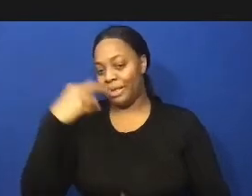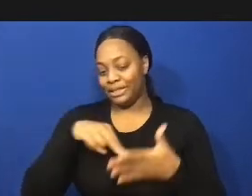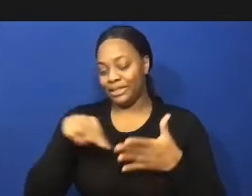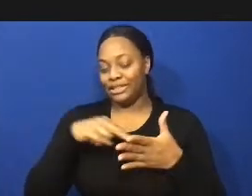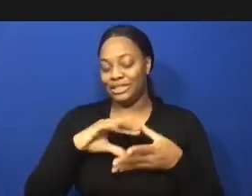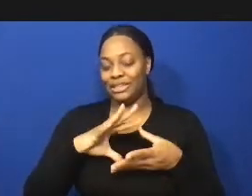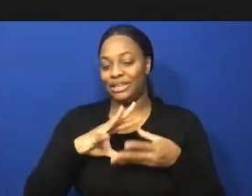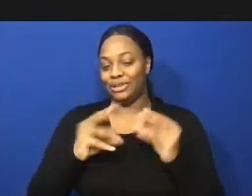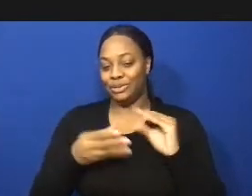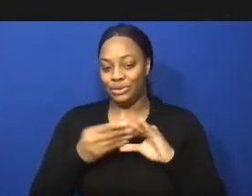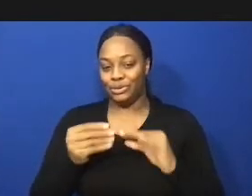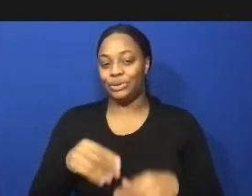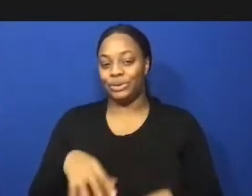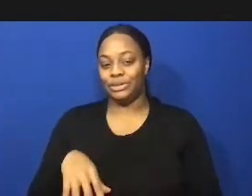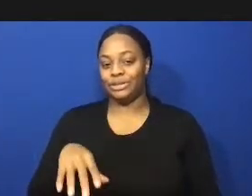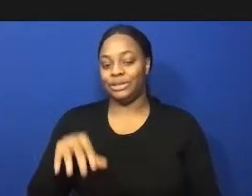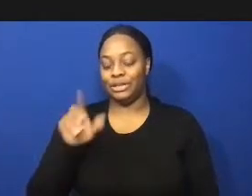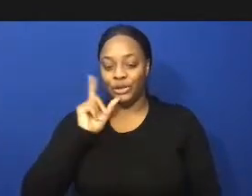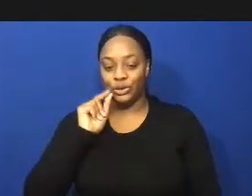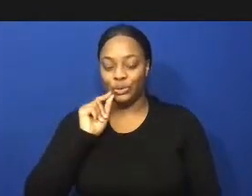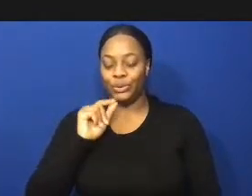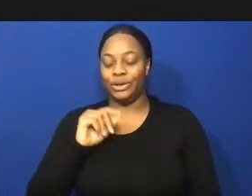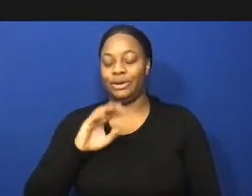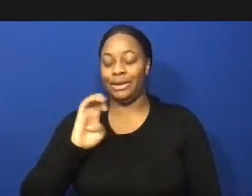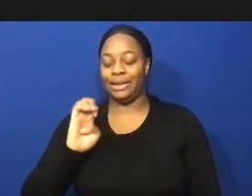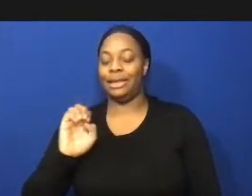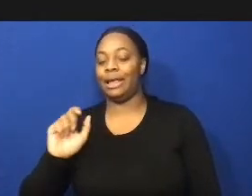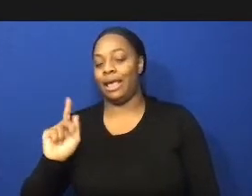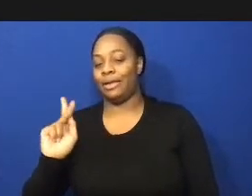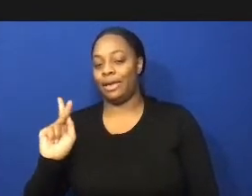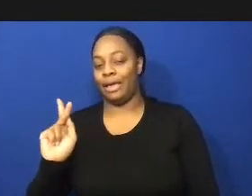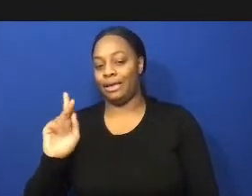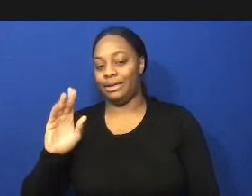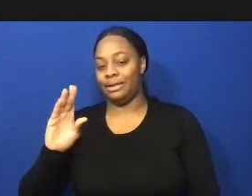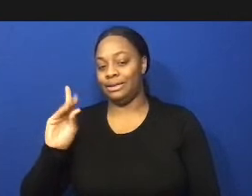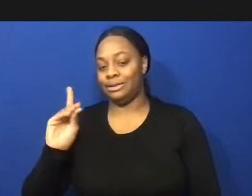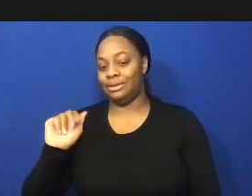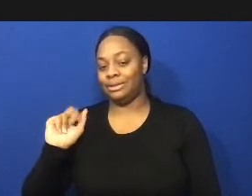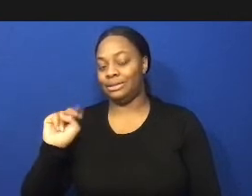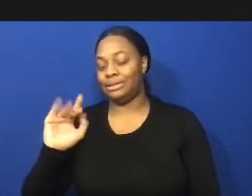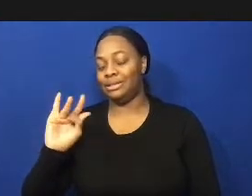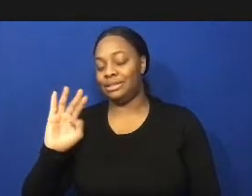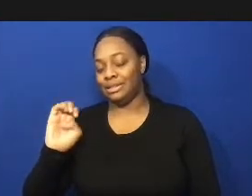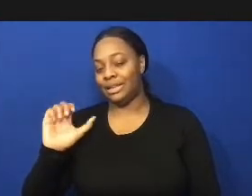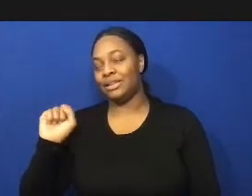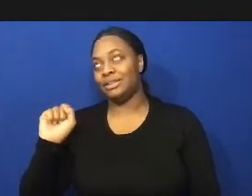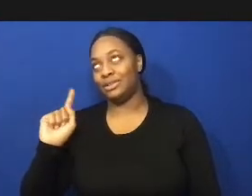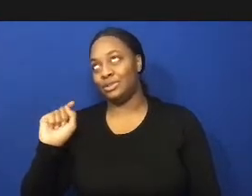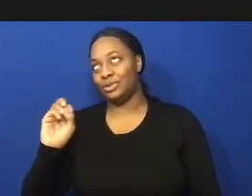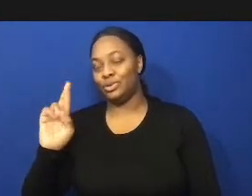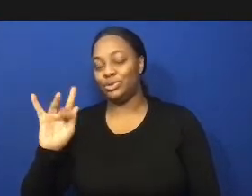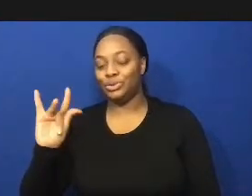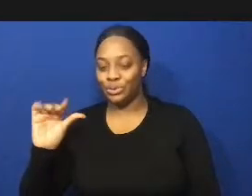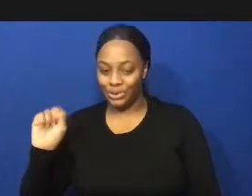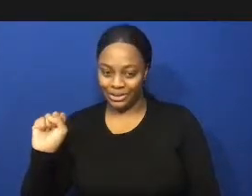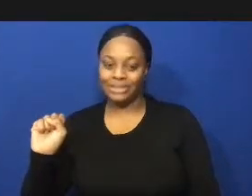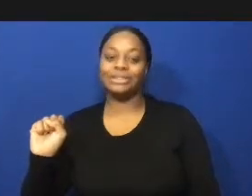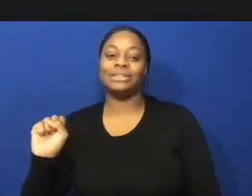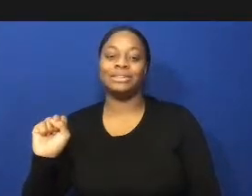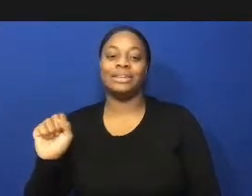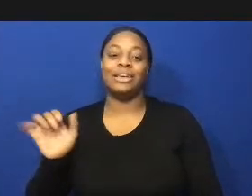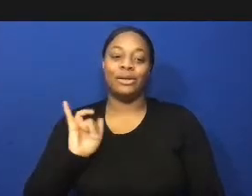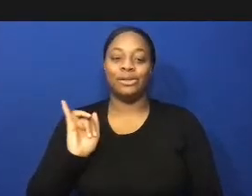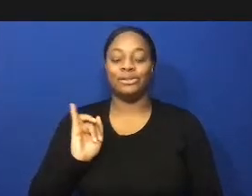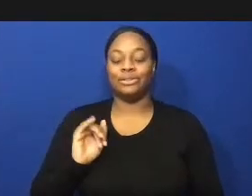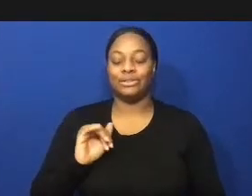Our Twitter is at BLK Dance Stories. And most importantly, subscribe to our